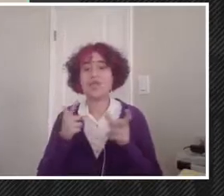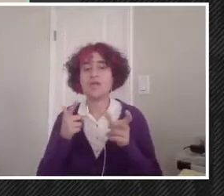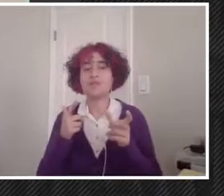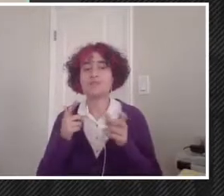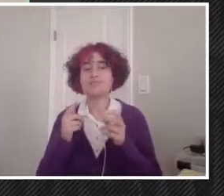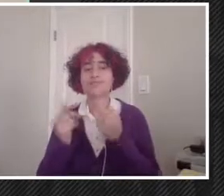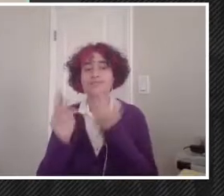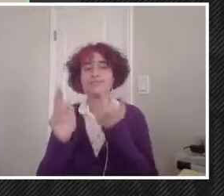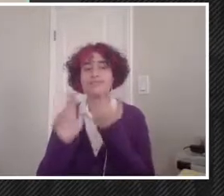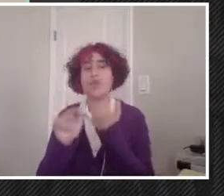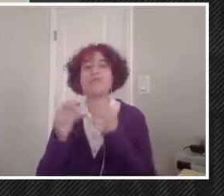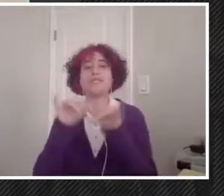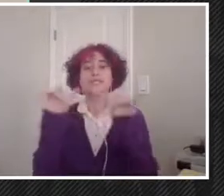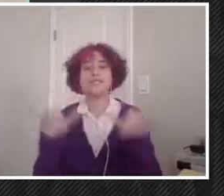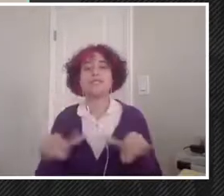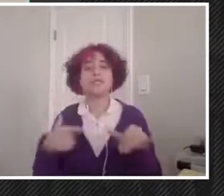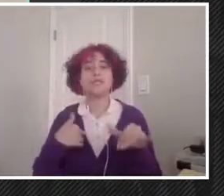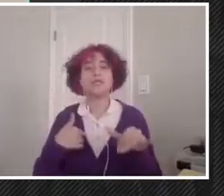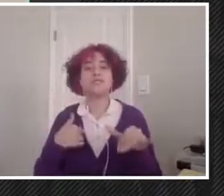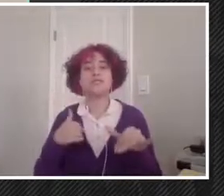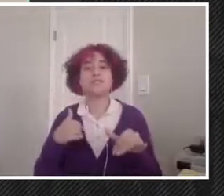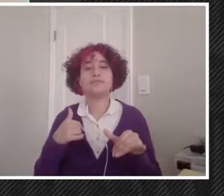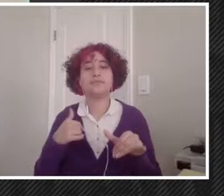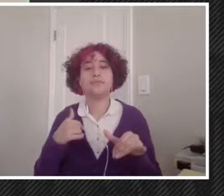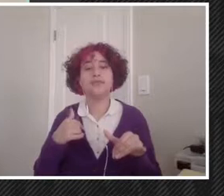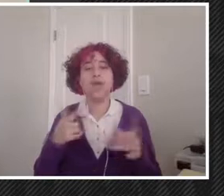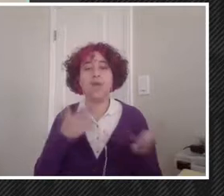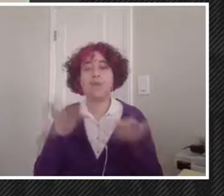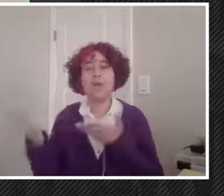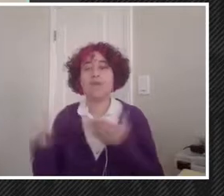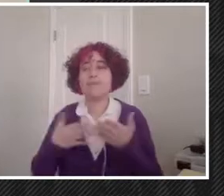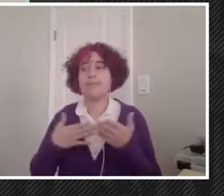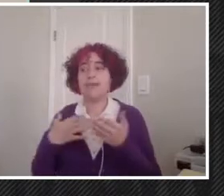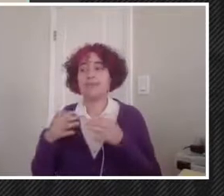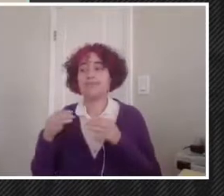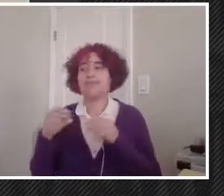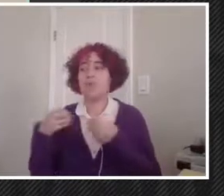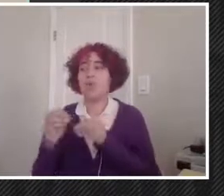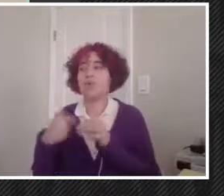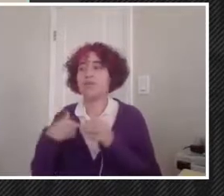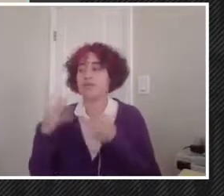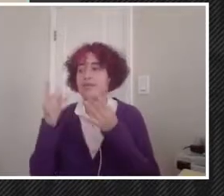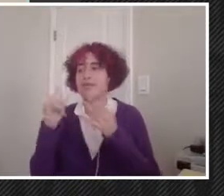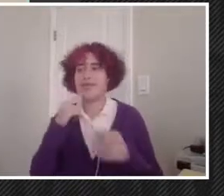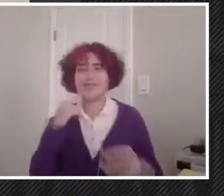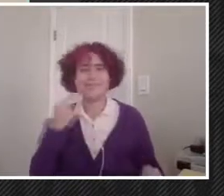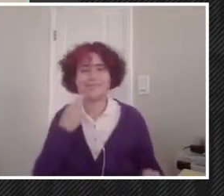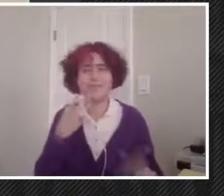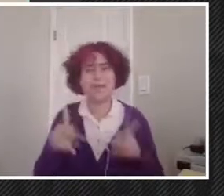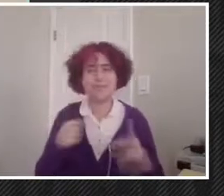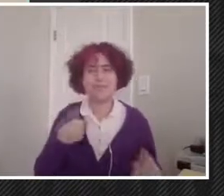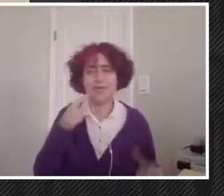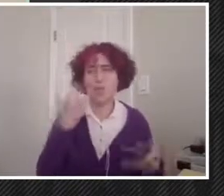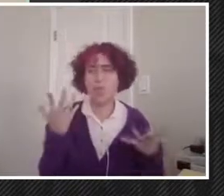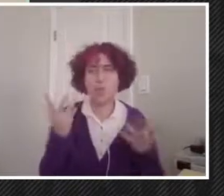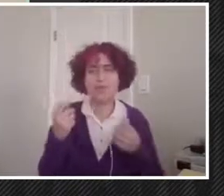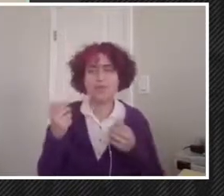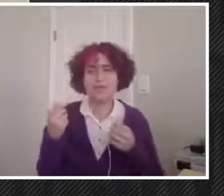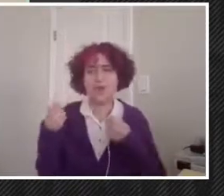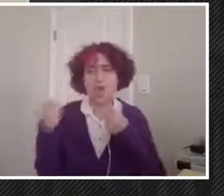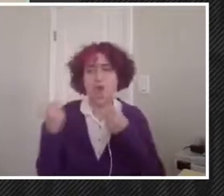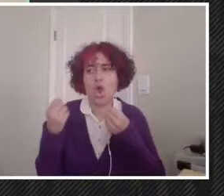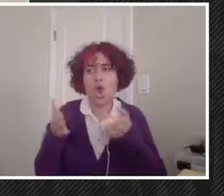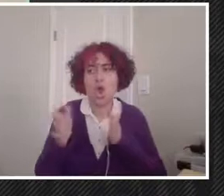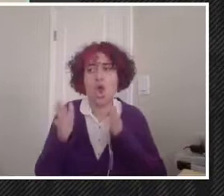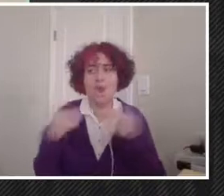organization with some colleagues, folks were thinking, what does a highway have to do with anything that we're doing? Except it has everything to